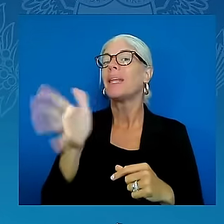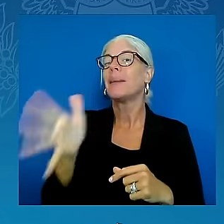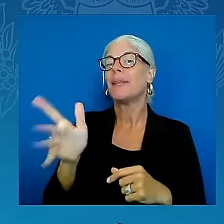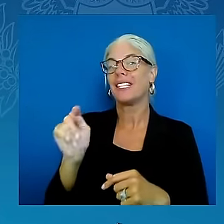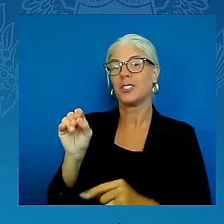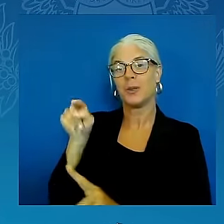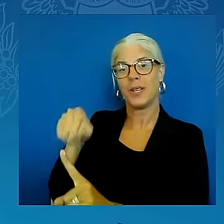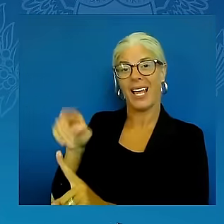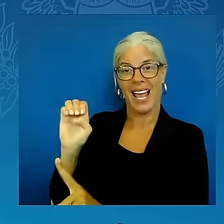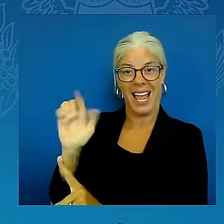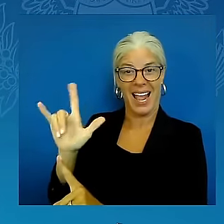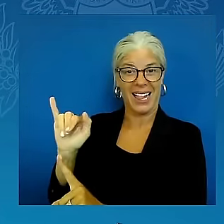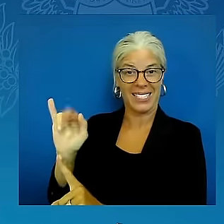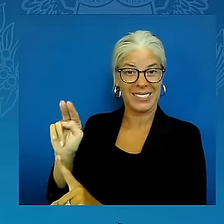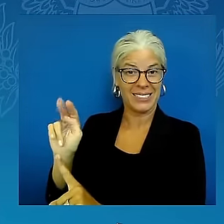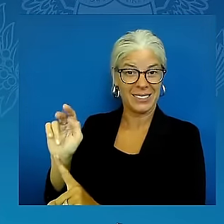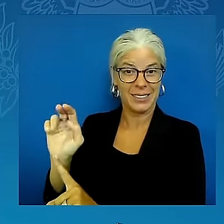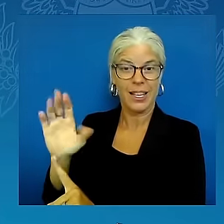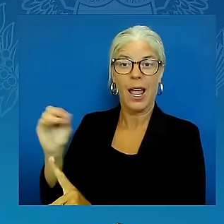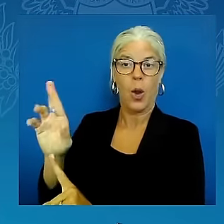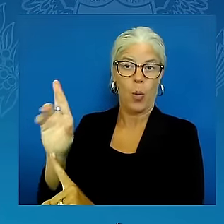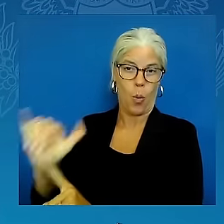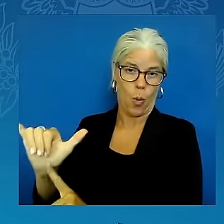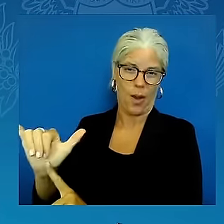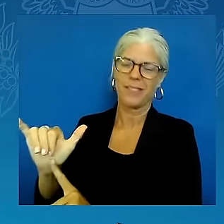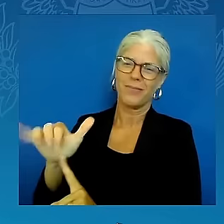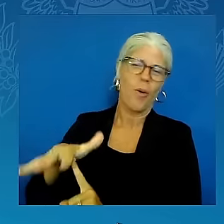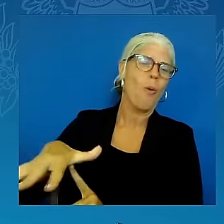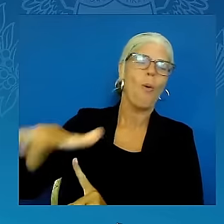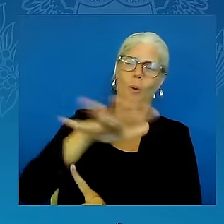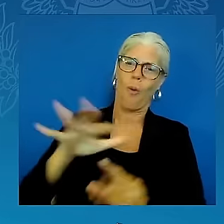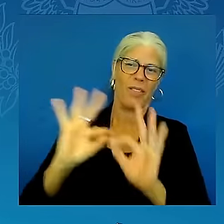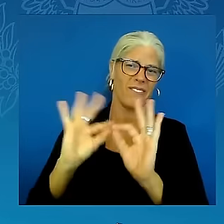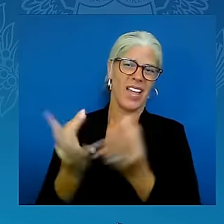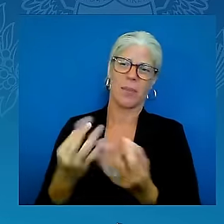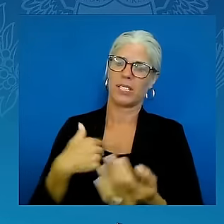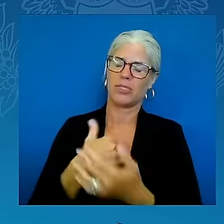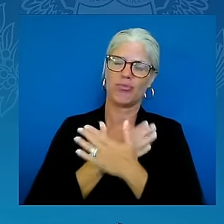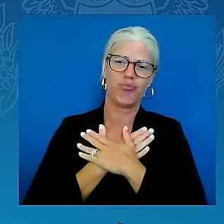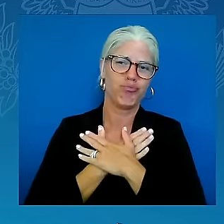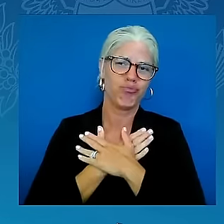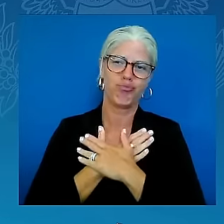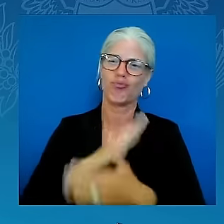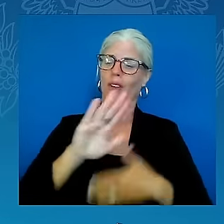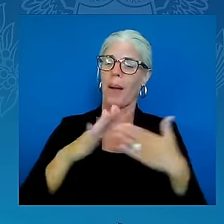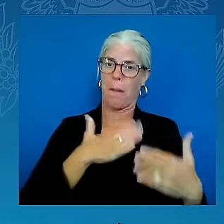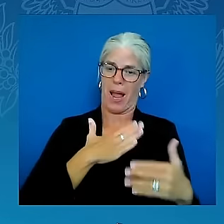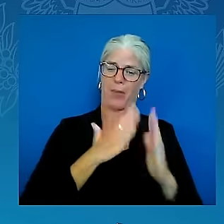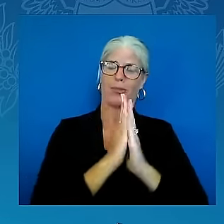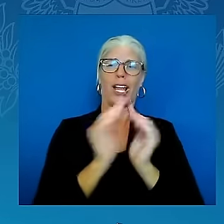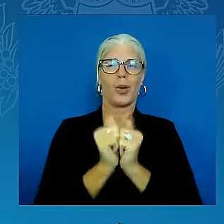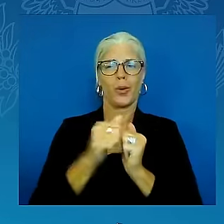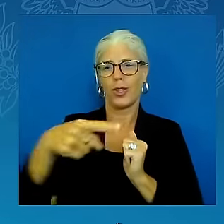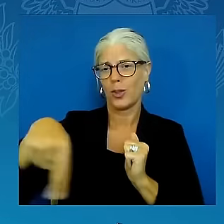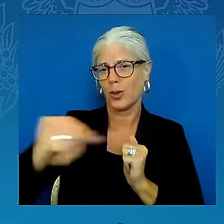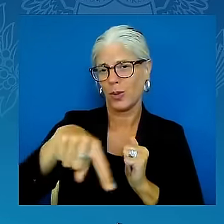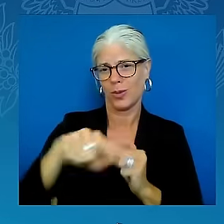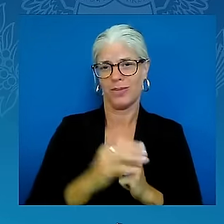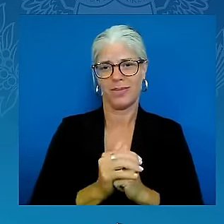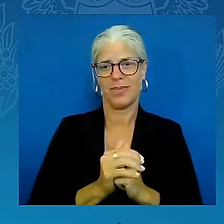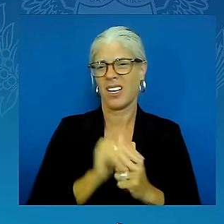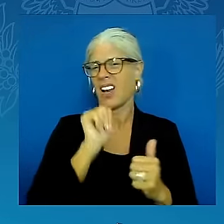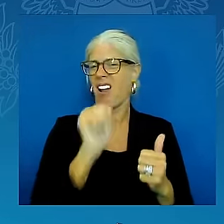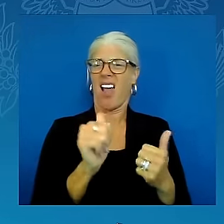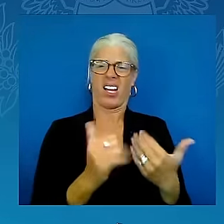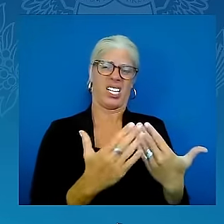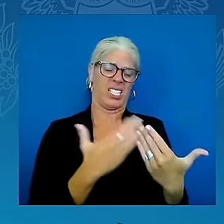easy to lose a member of one's family who holds such an extraordinary place.